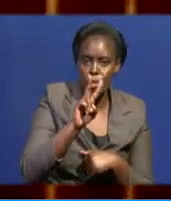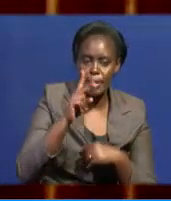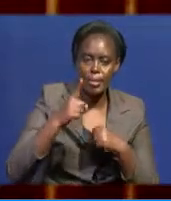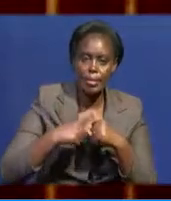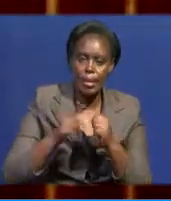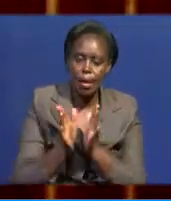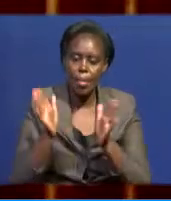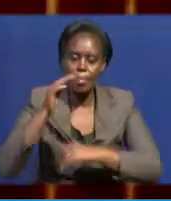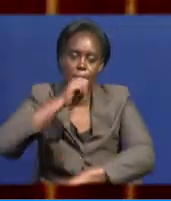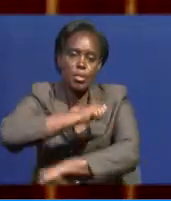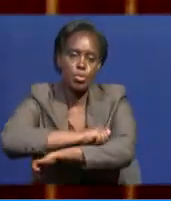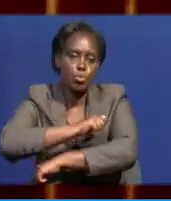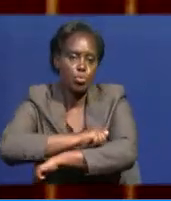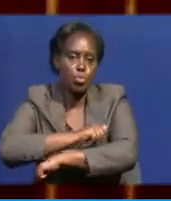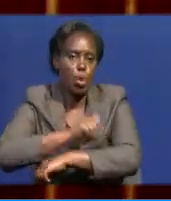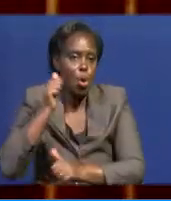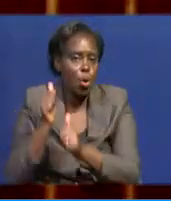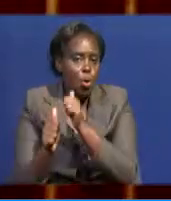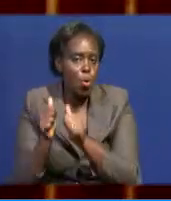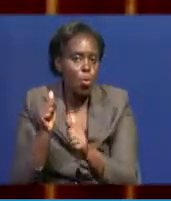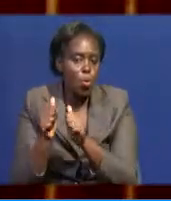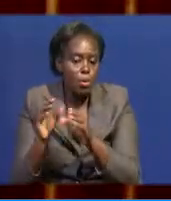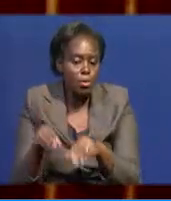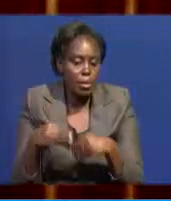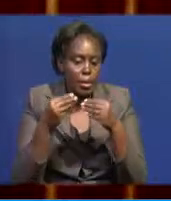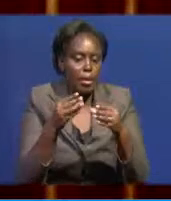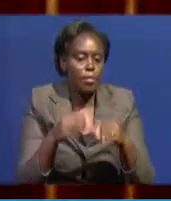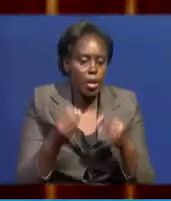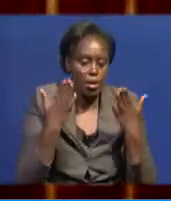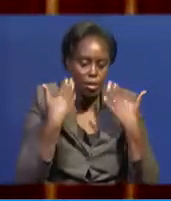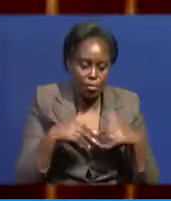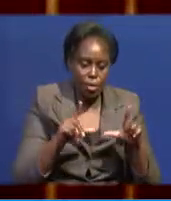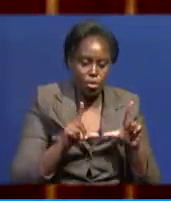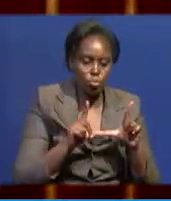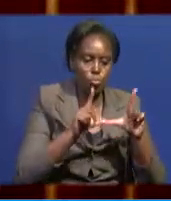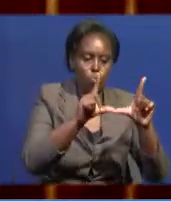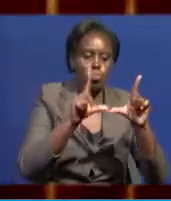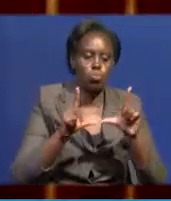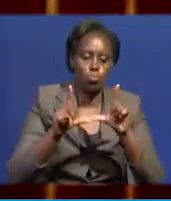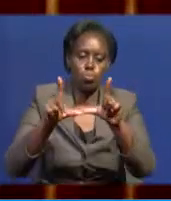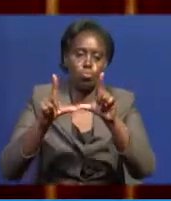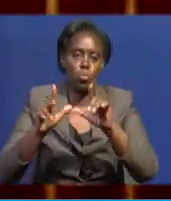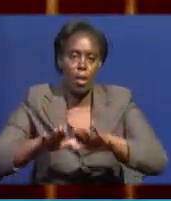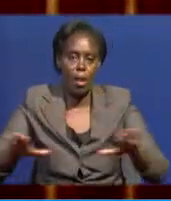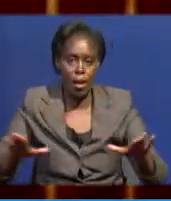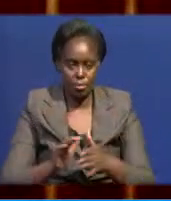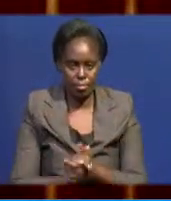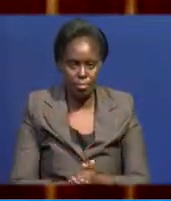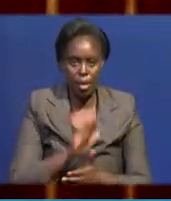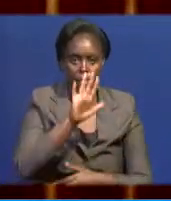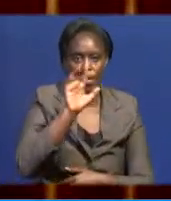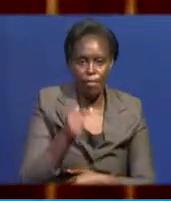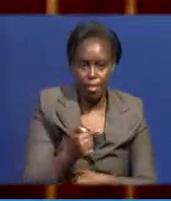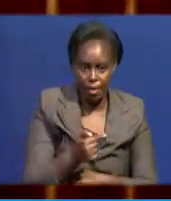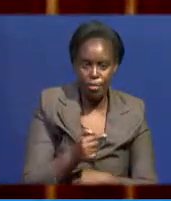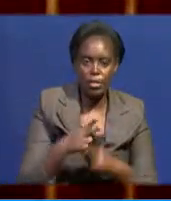5,226 public schools which have been issued with titles, while